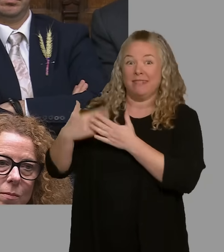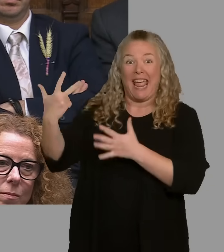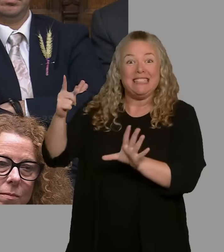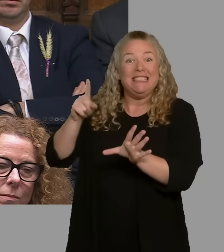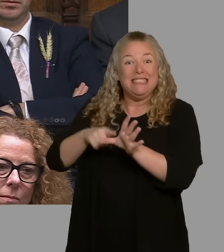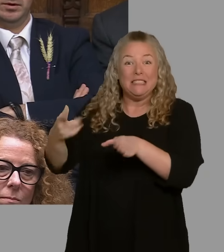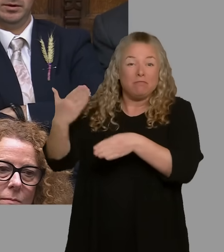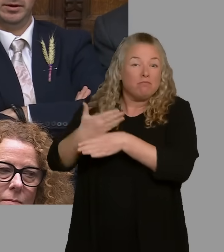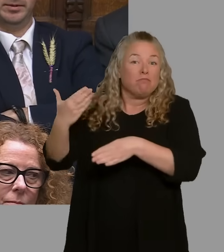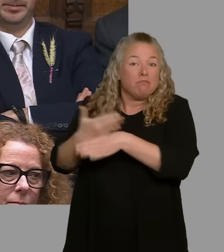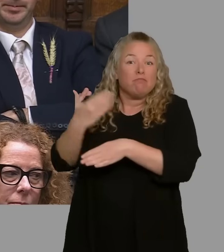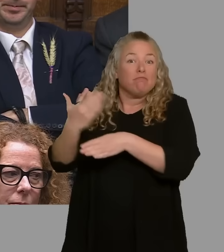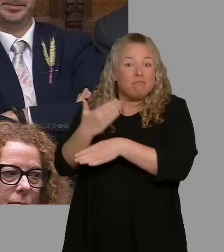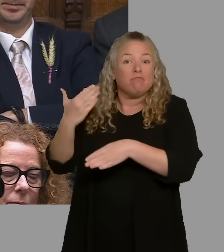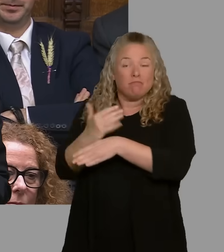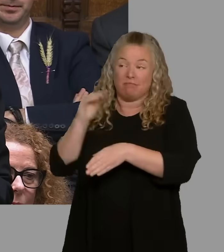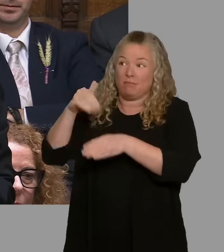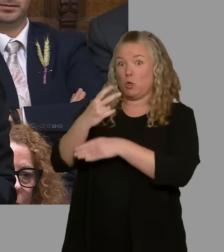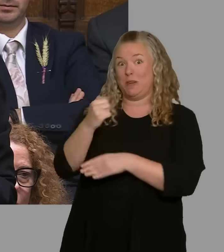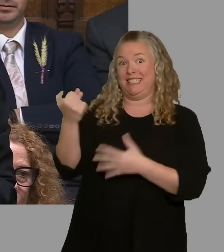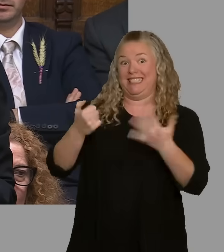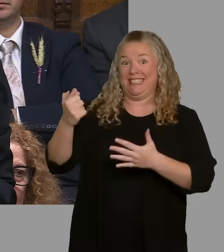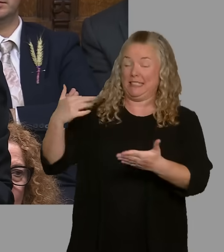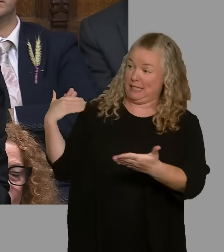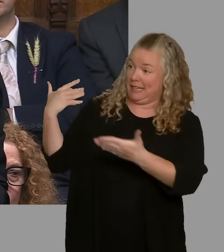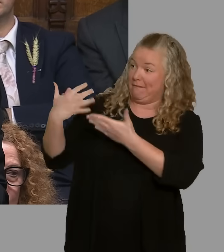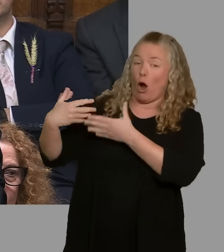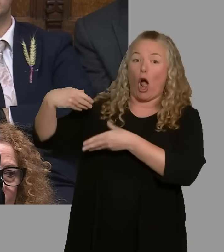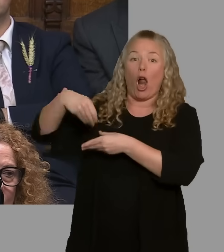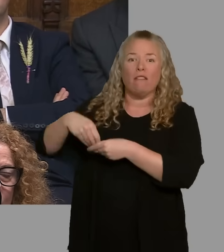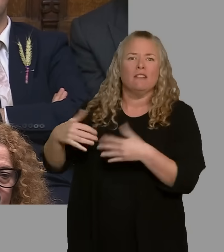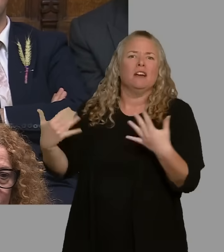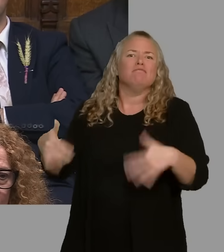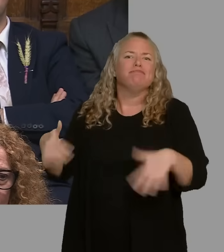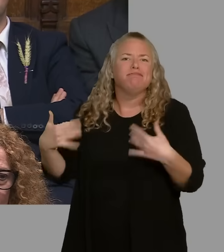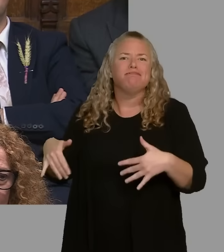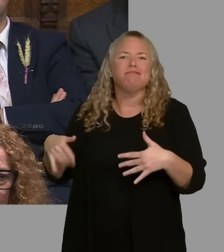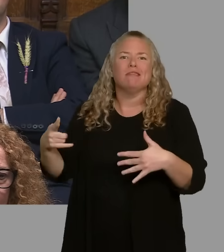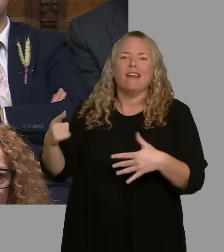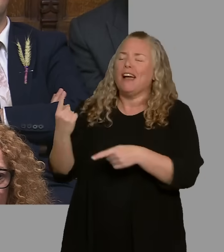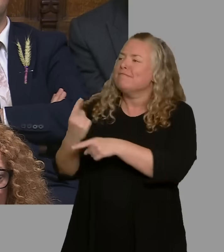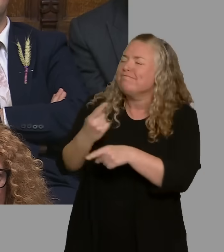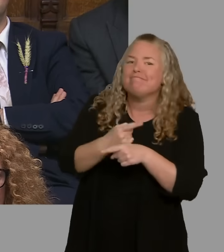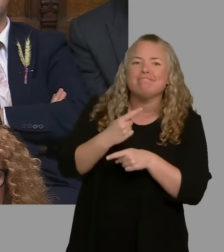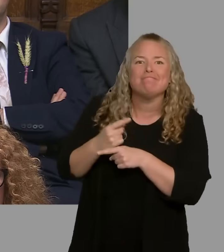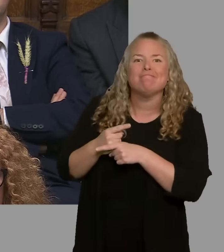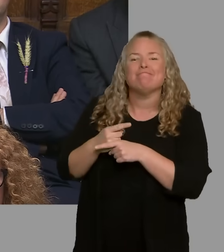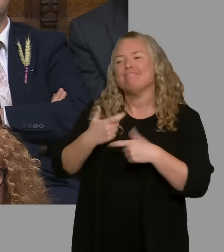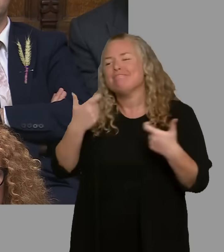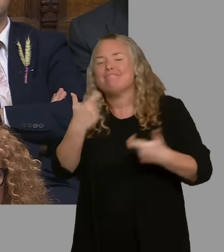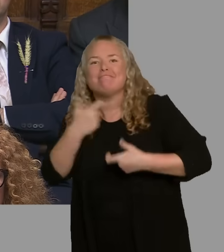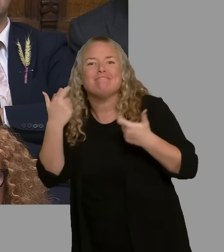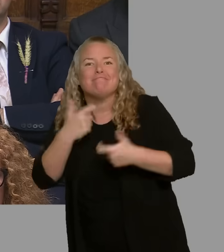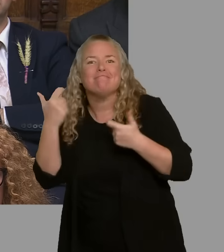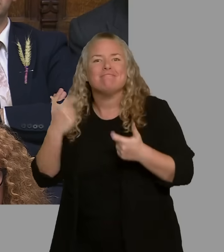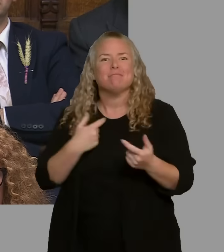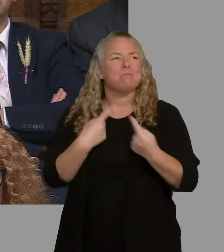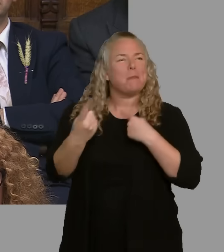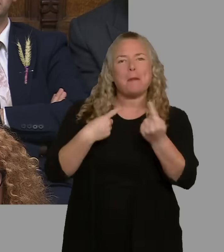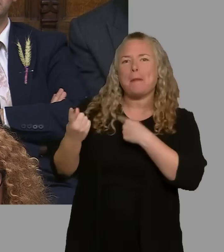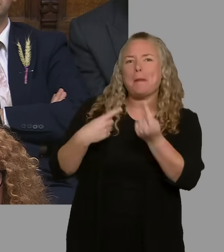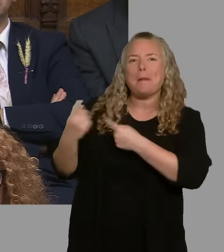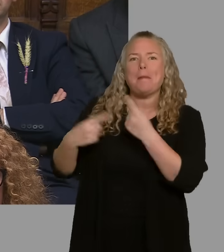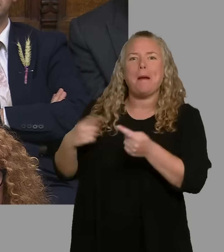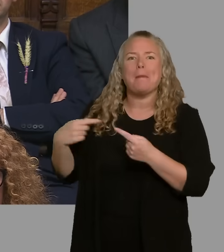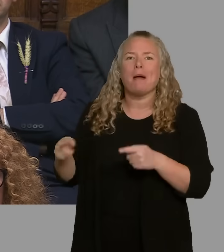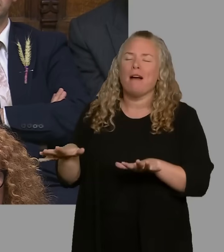his family. Now, Drone Evolution is a manufacturer based in Caerphilly, and Airbus and Newport West are just two of the companies that